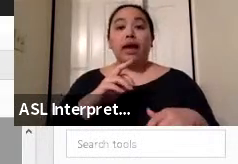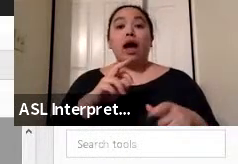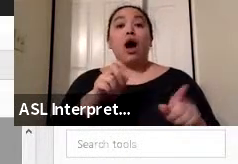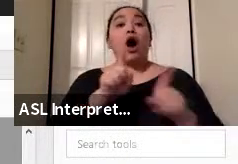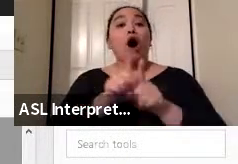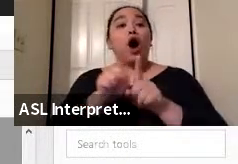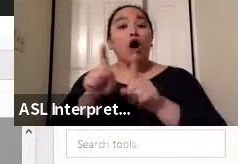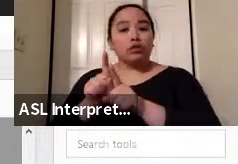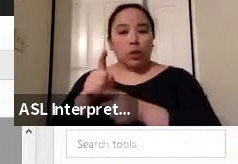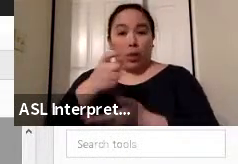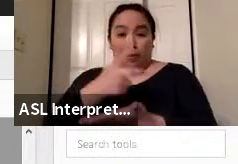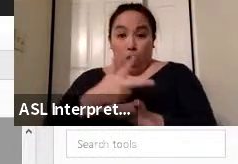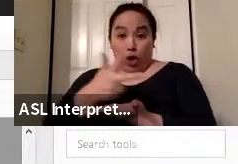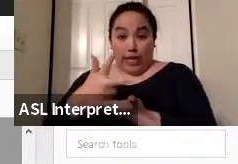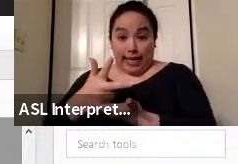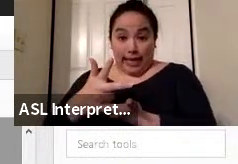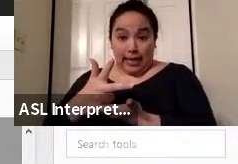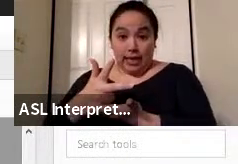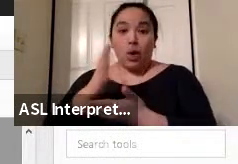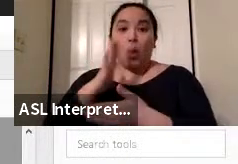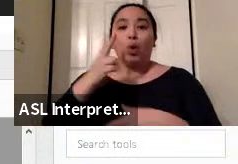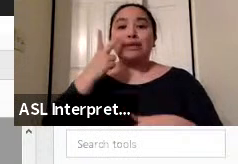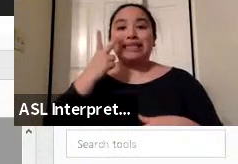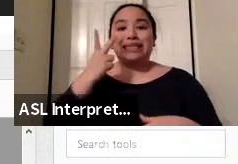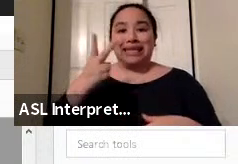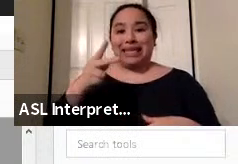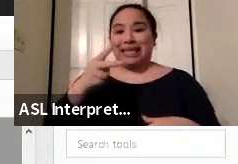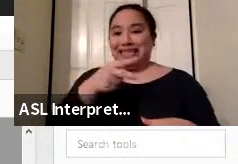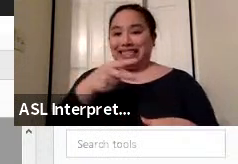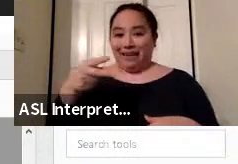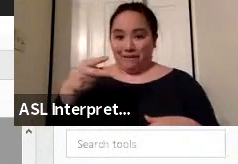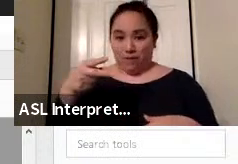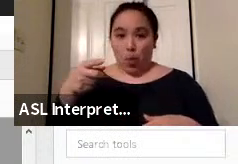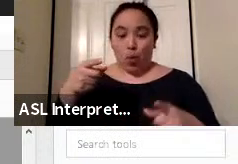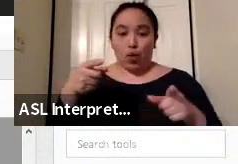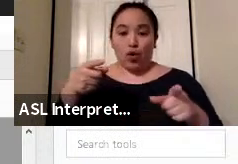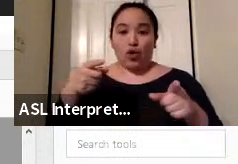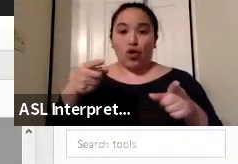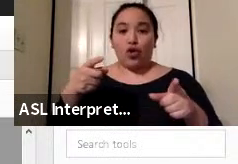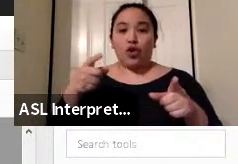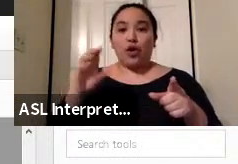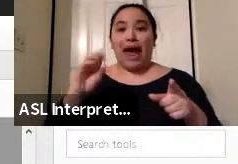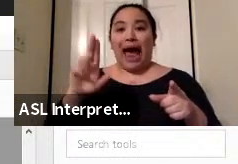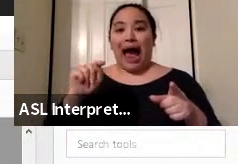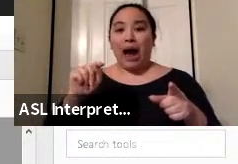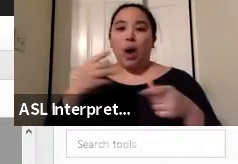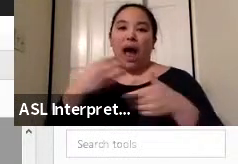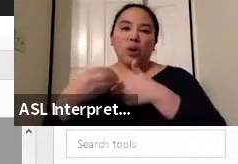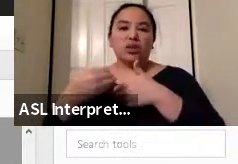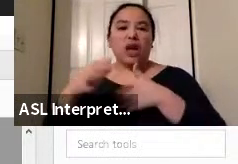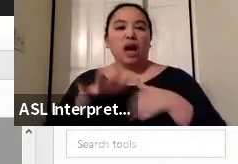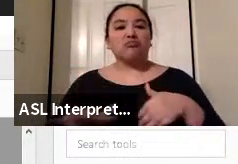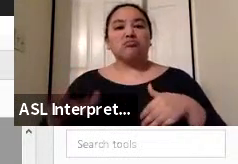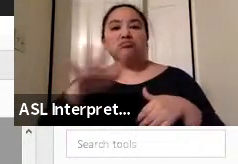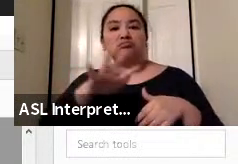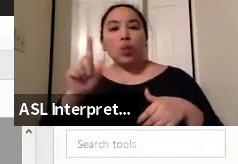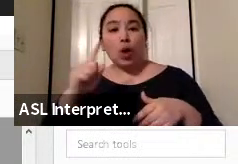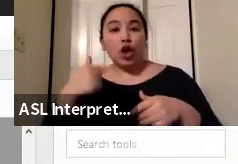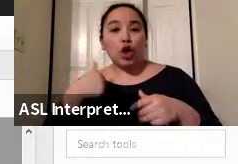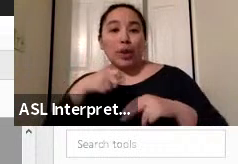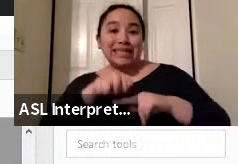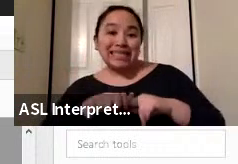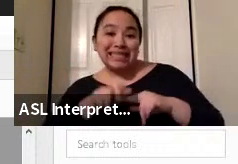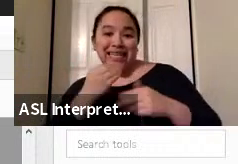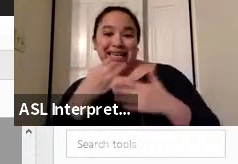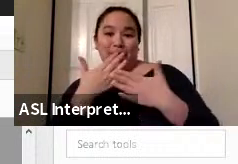the parking area is a second floor, kind of an outdoor space where folks can sit down and really